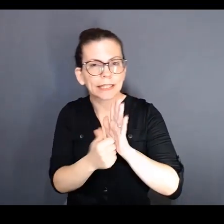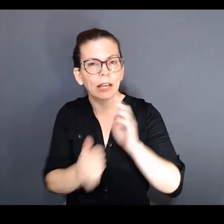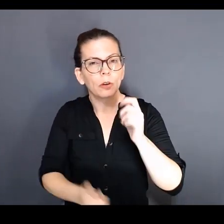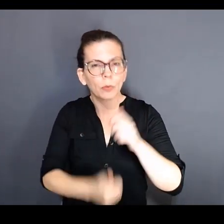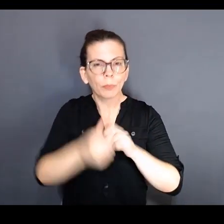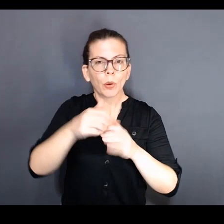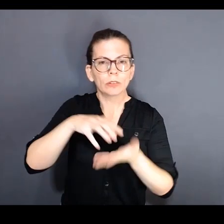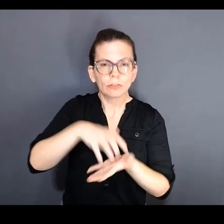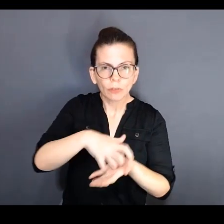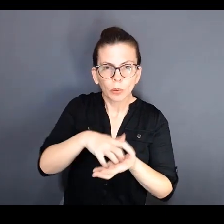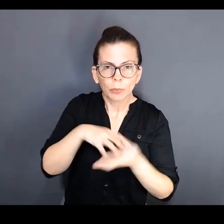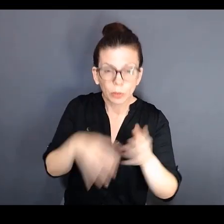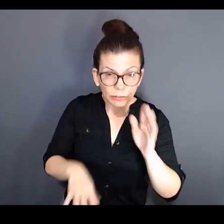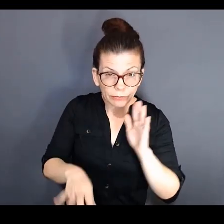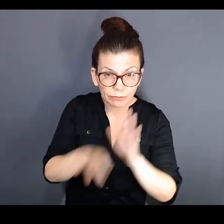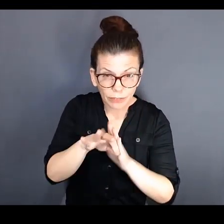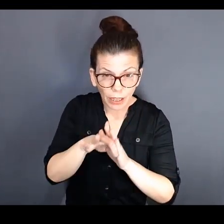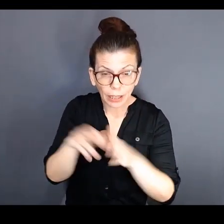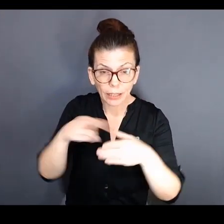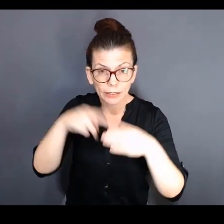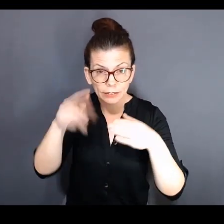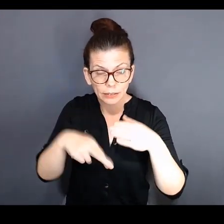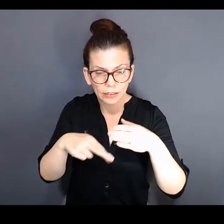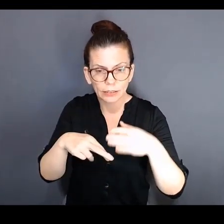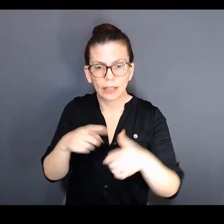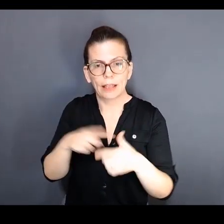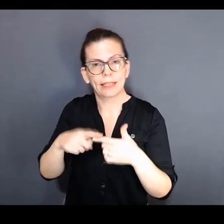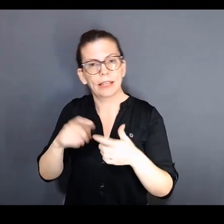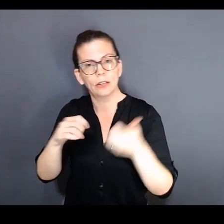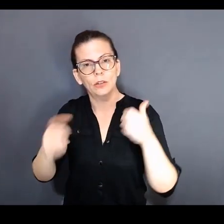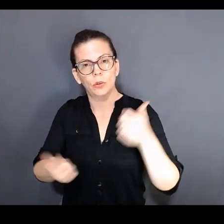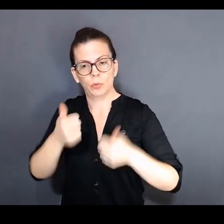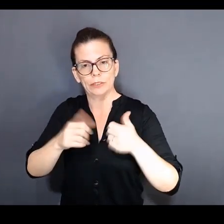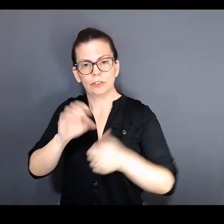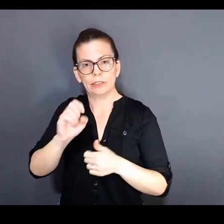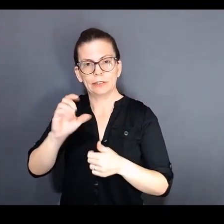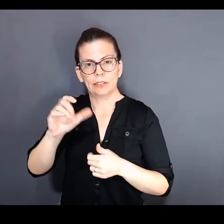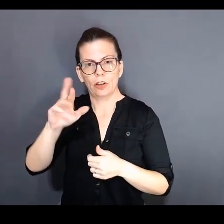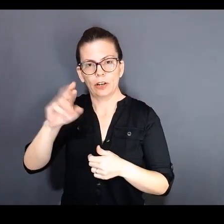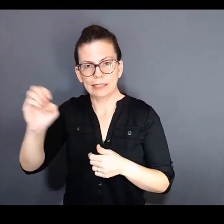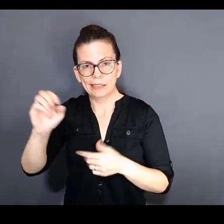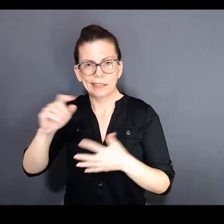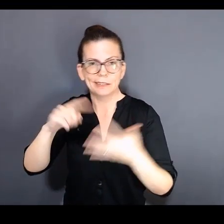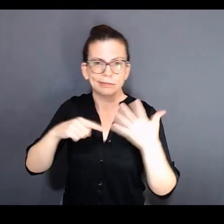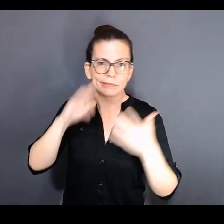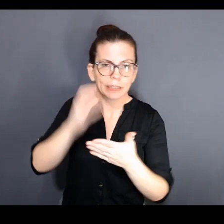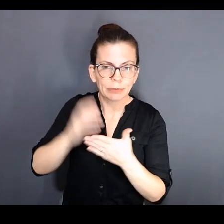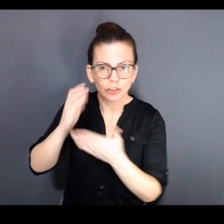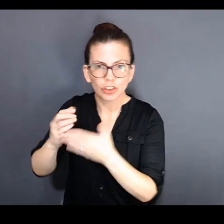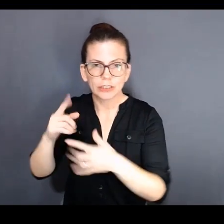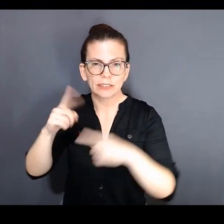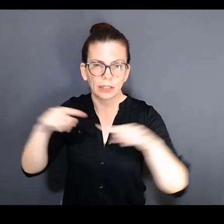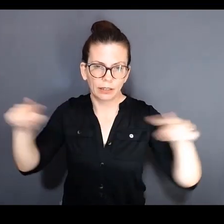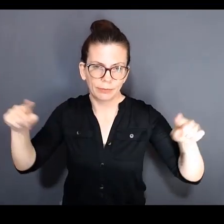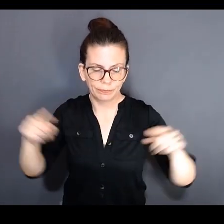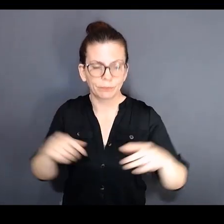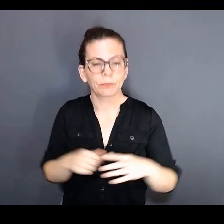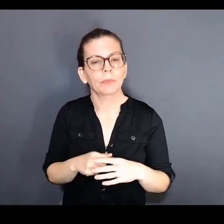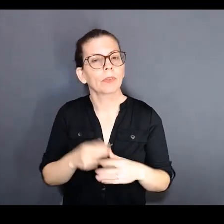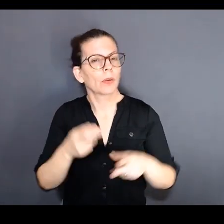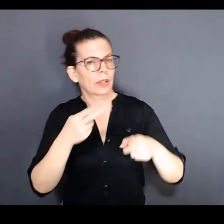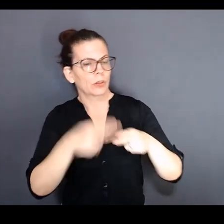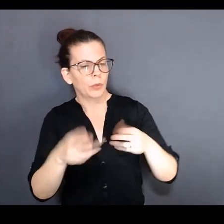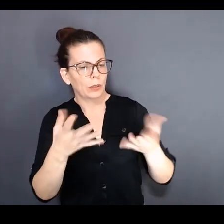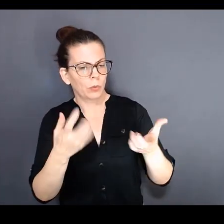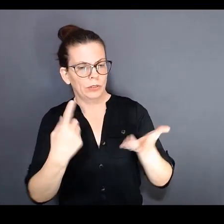which accounts have most vulnerable findings, and then which ECR repos, which container images, and so forth